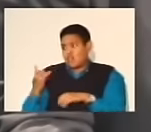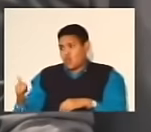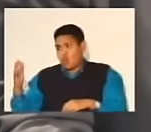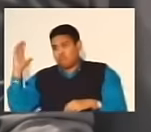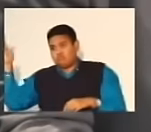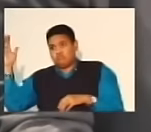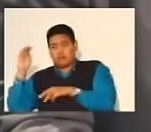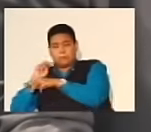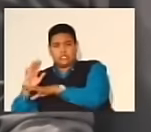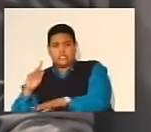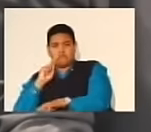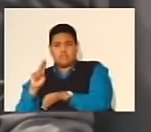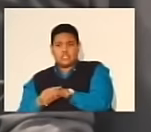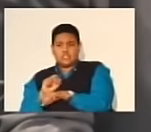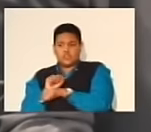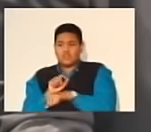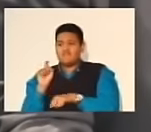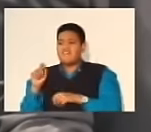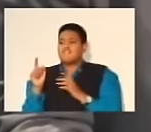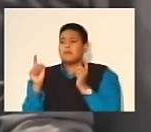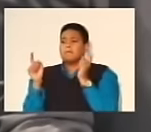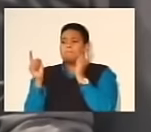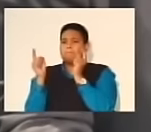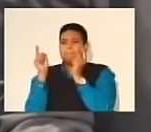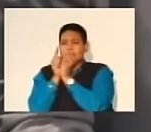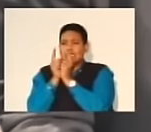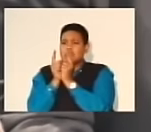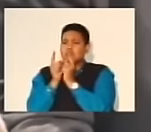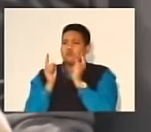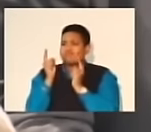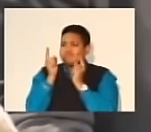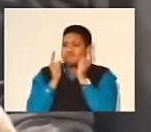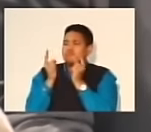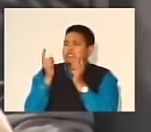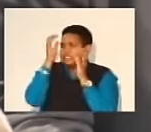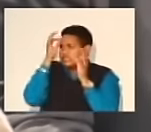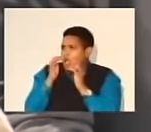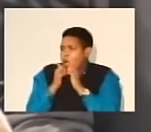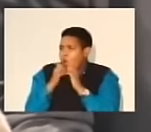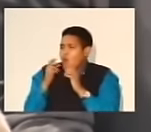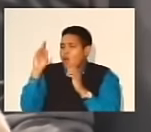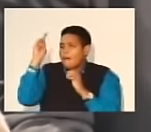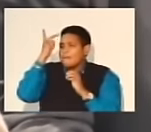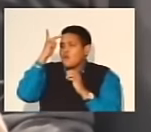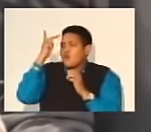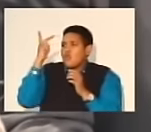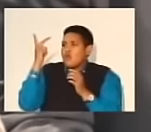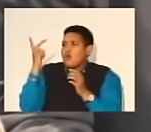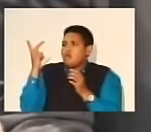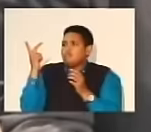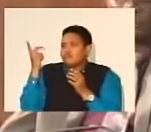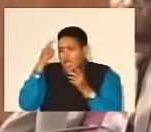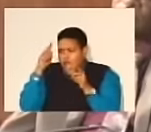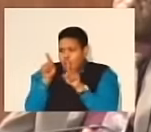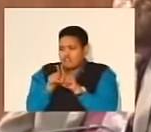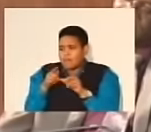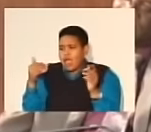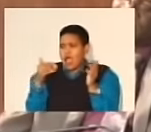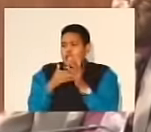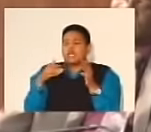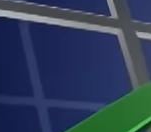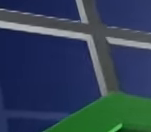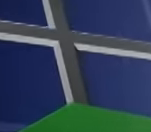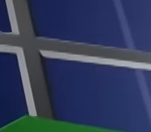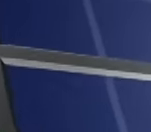somehow have to meet one-on-one and determine how we make a political pact against crime in this